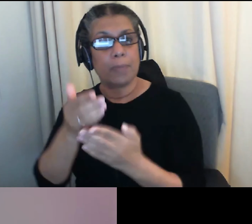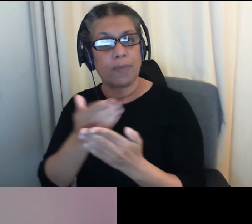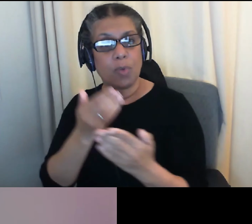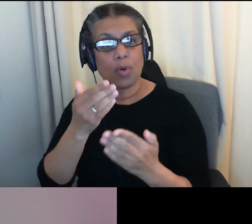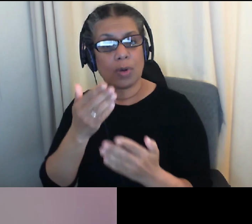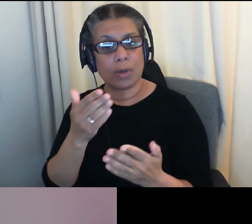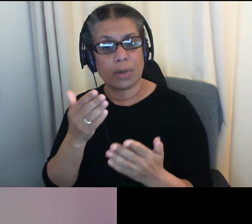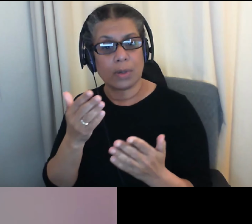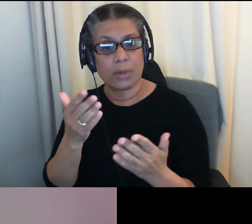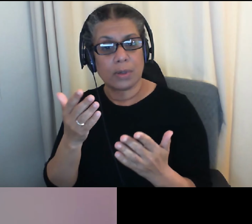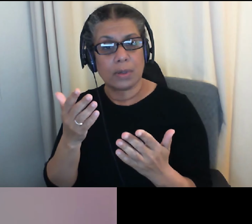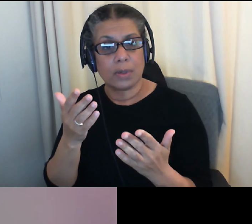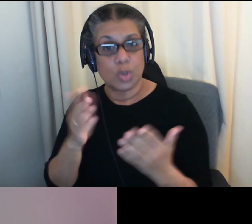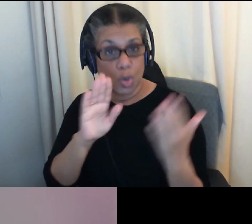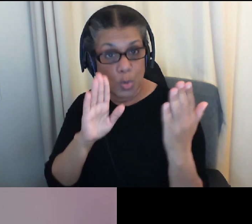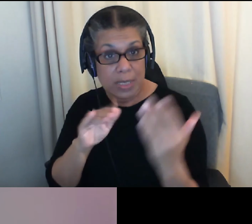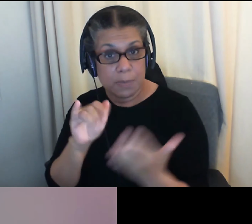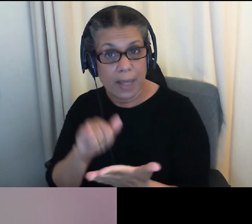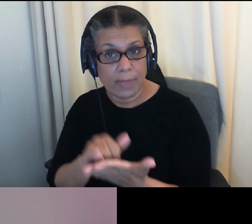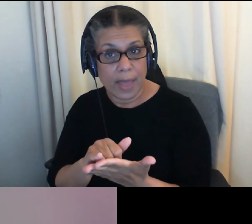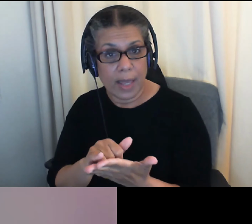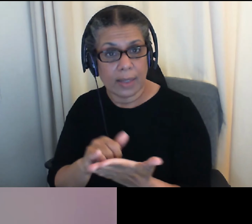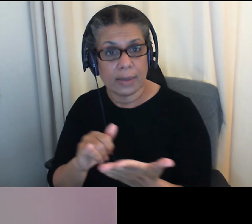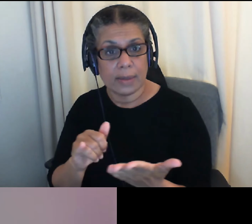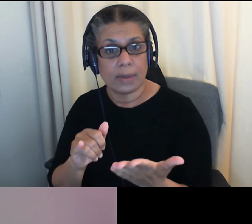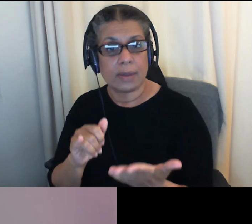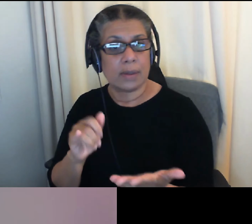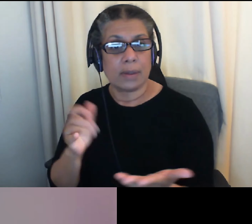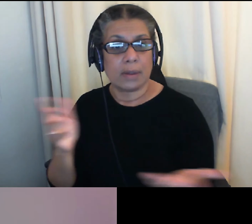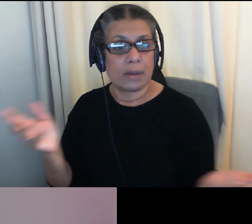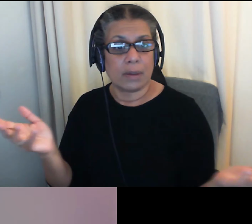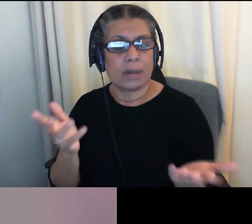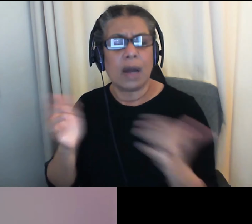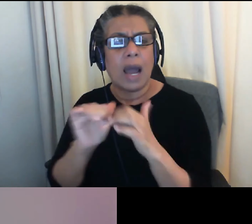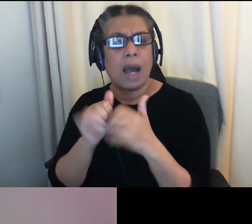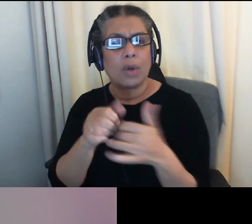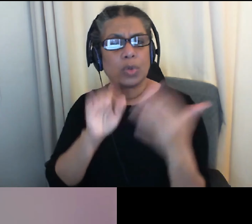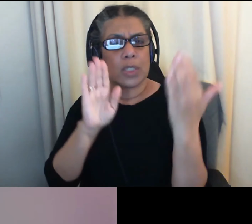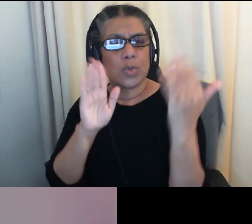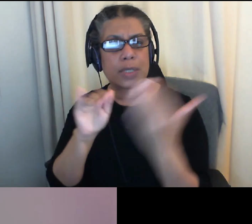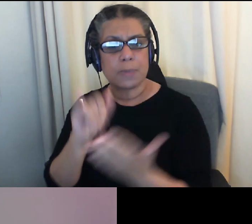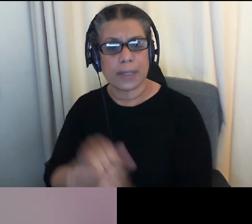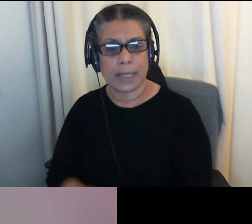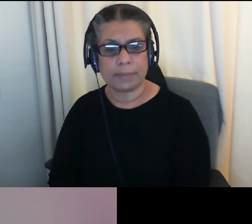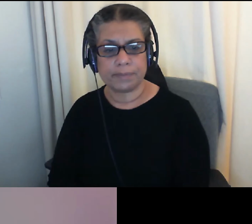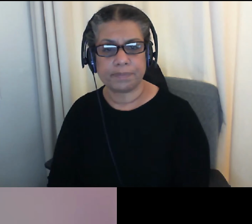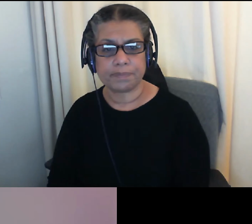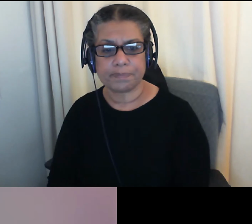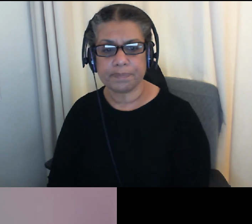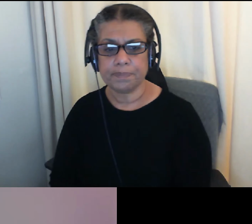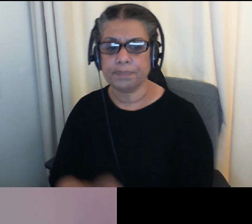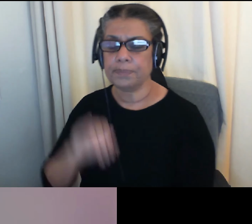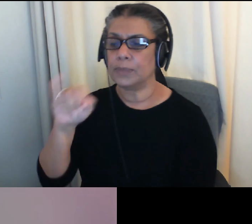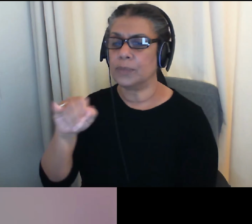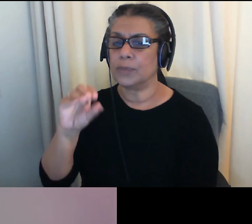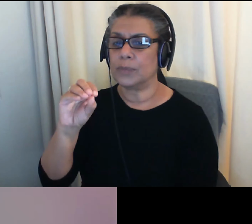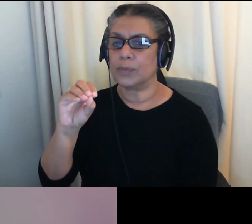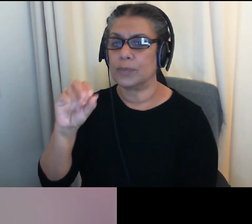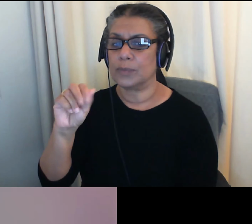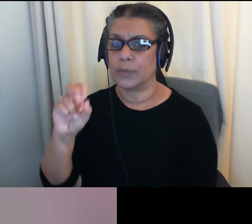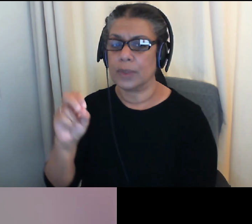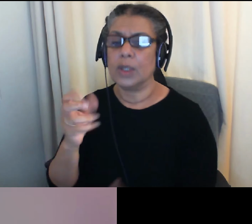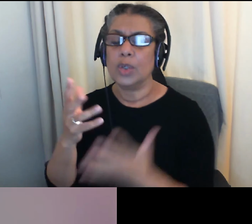with a more realistic self-assessment, or how would you expect that to go? I think it's like any baseline measures. You want a couple of